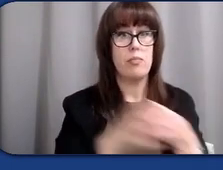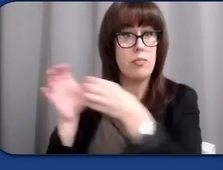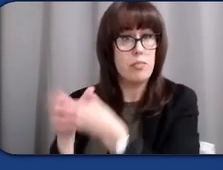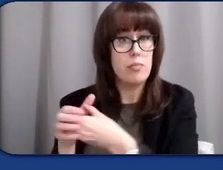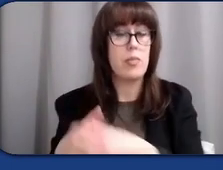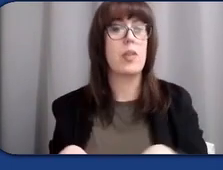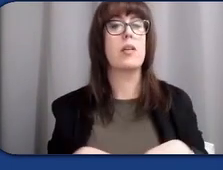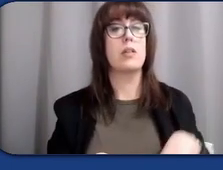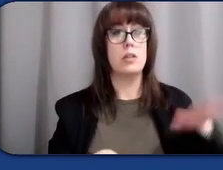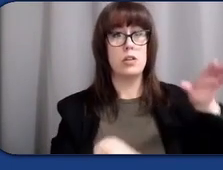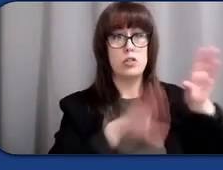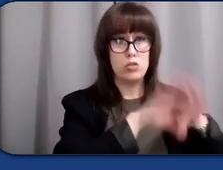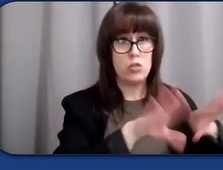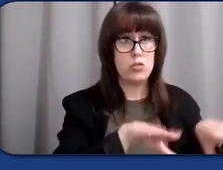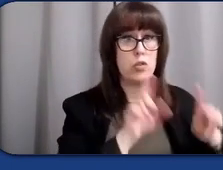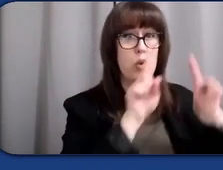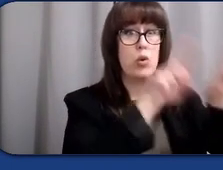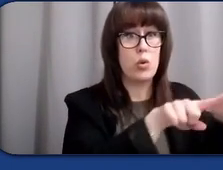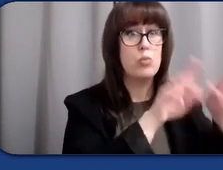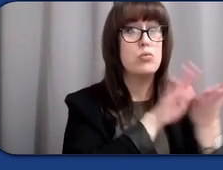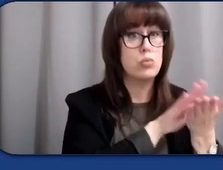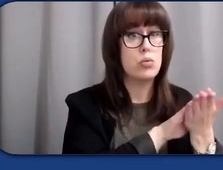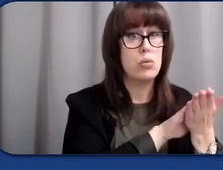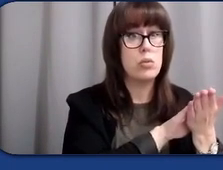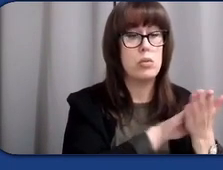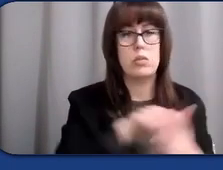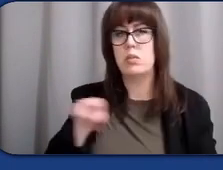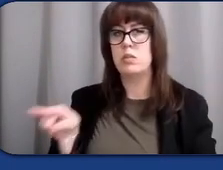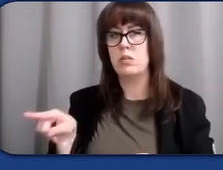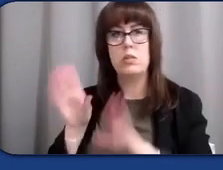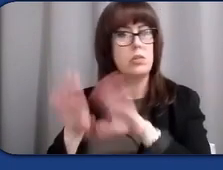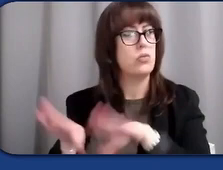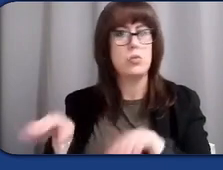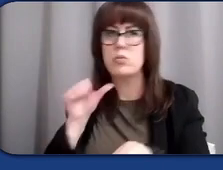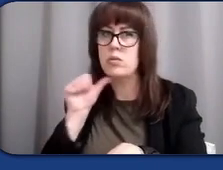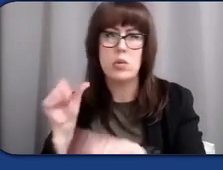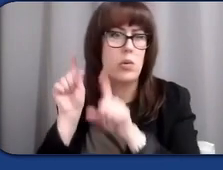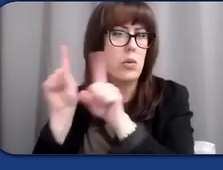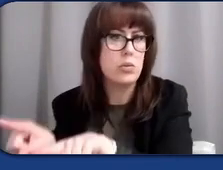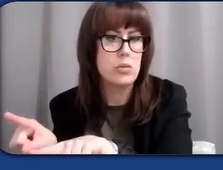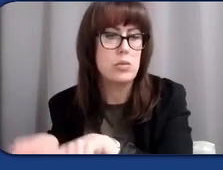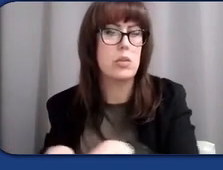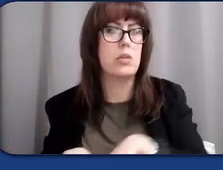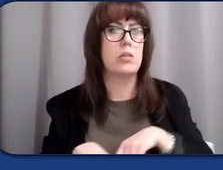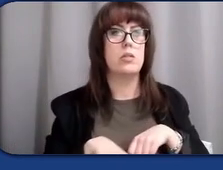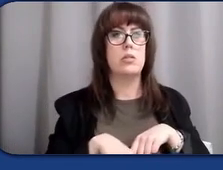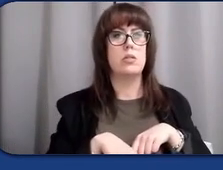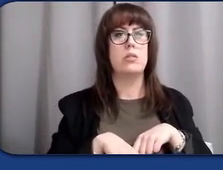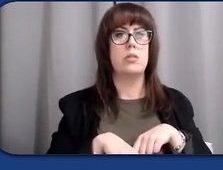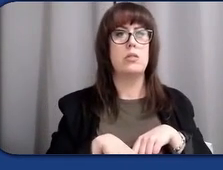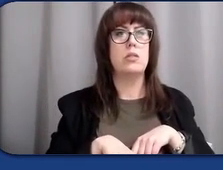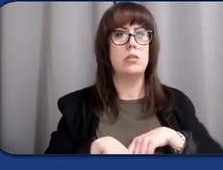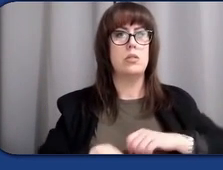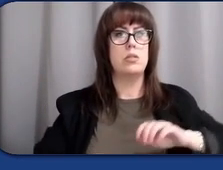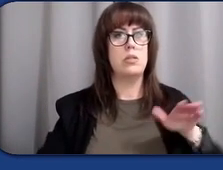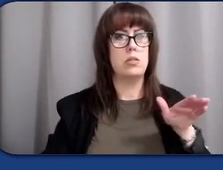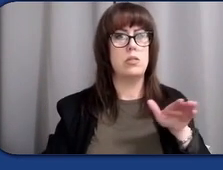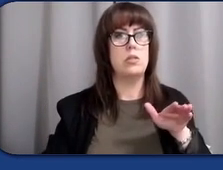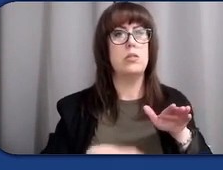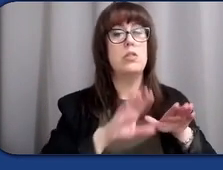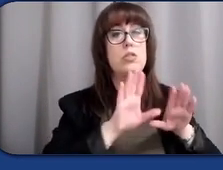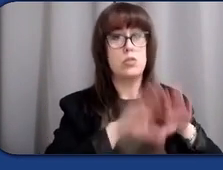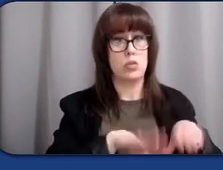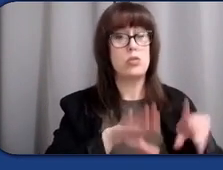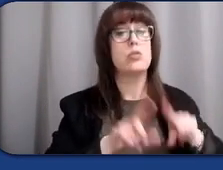school, and we have kids who don't go to school. There are those who don't go to school on choice, and there are those who don't go to school just